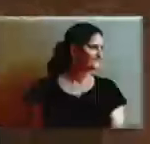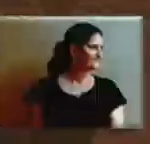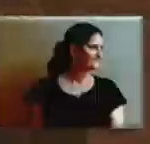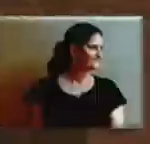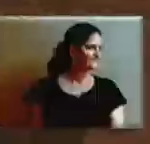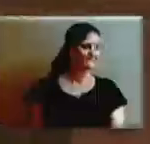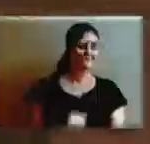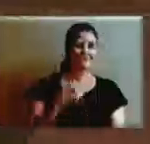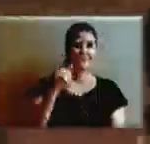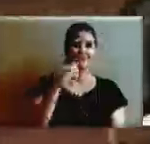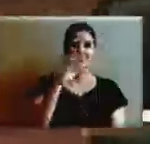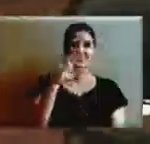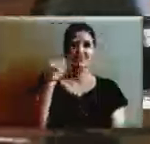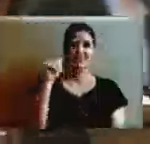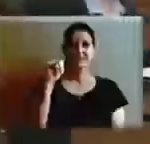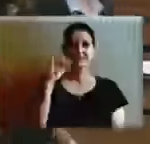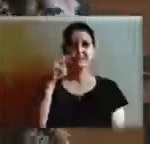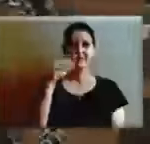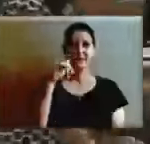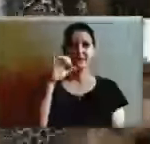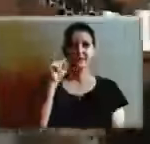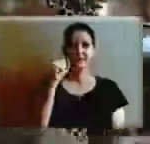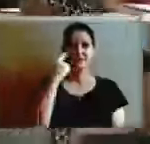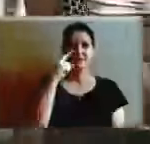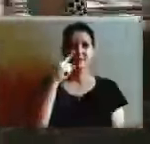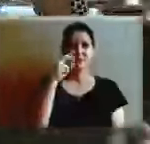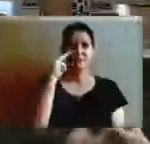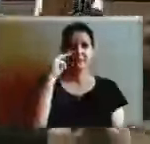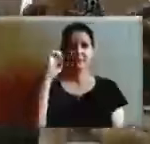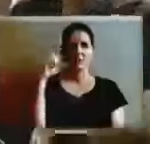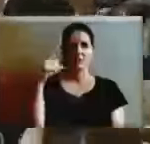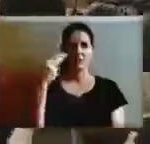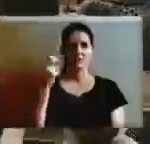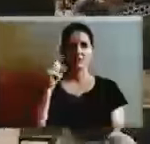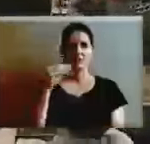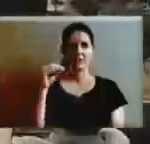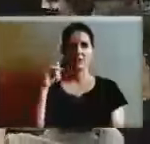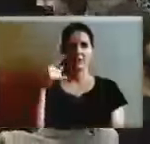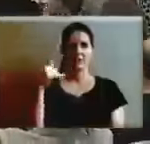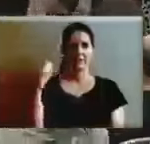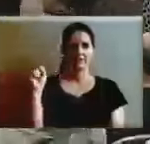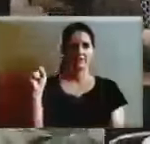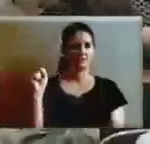Jerry Mays at DuPont Manual High School in Y Pass, please come up.